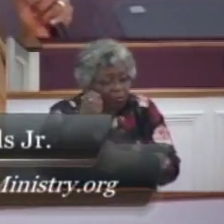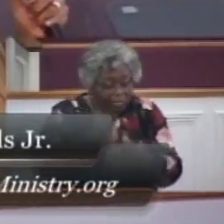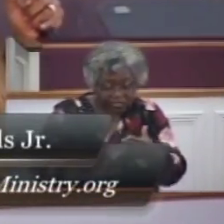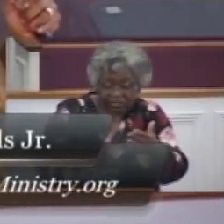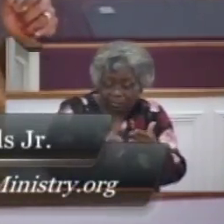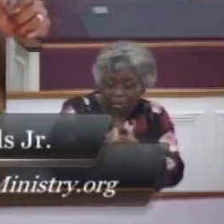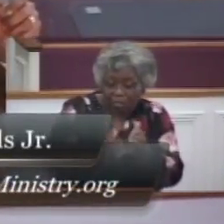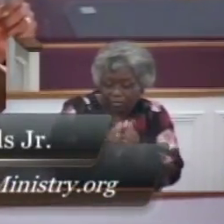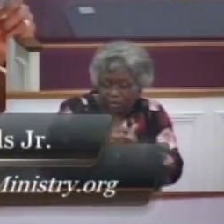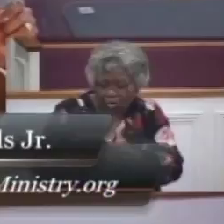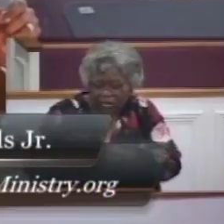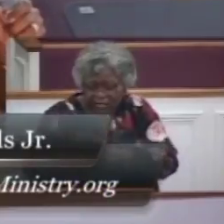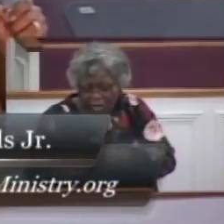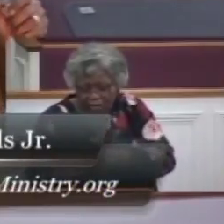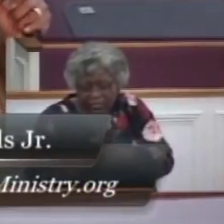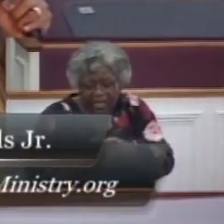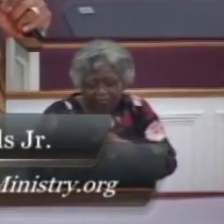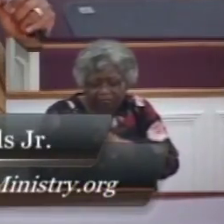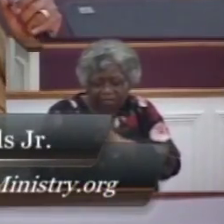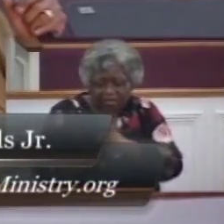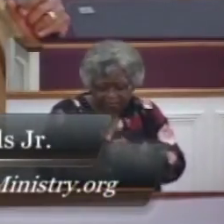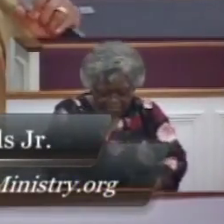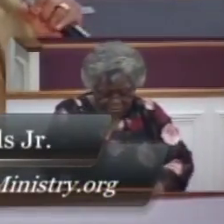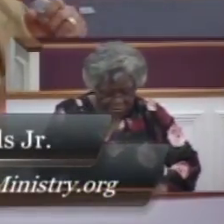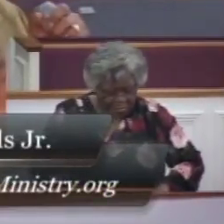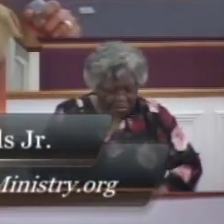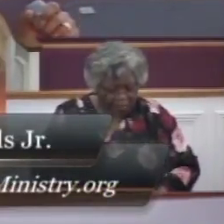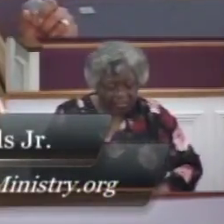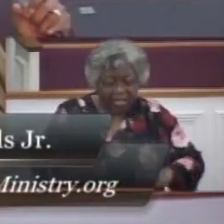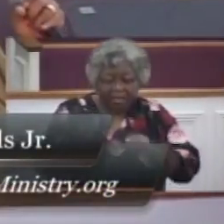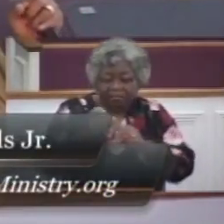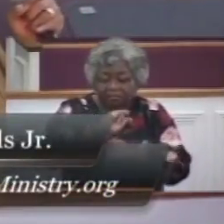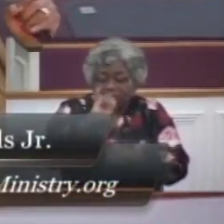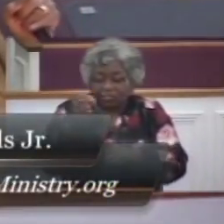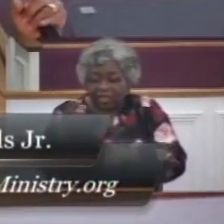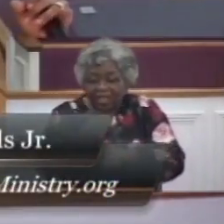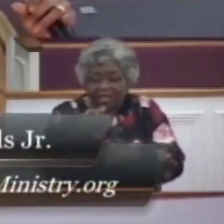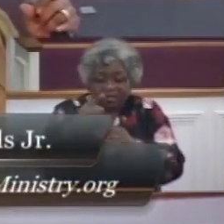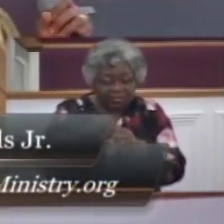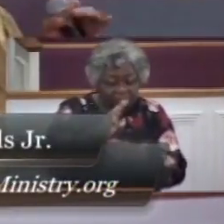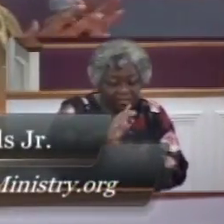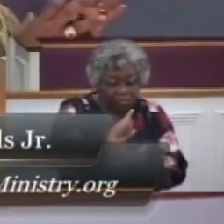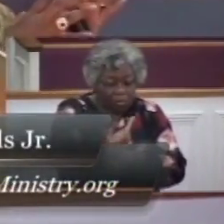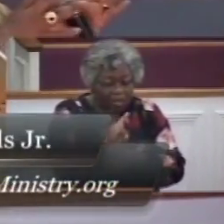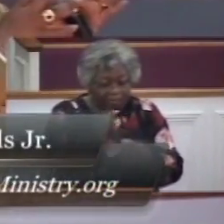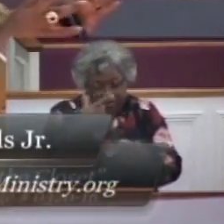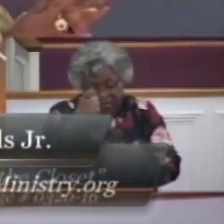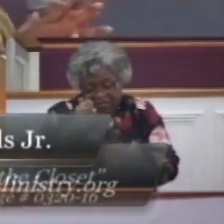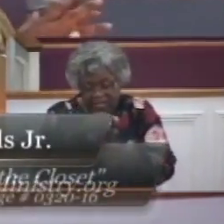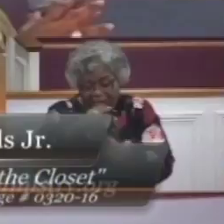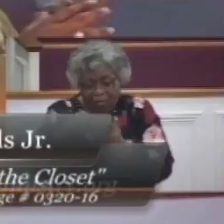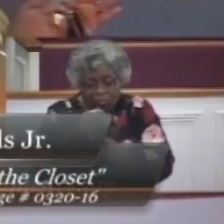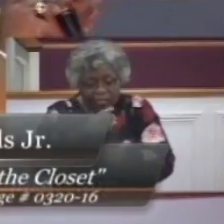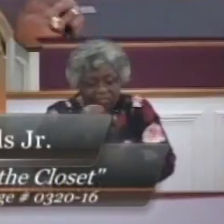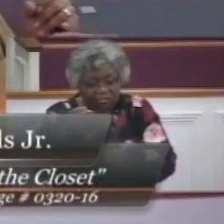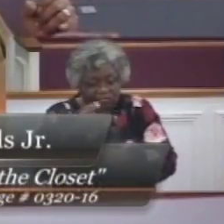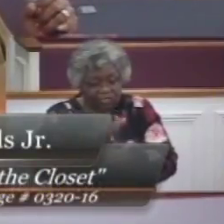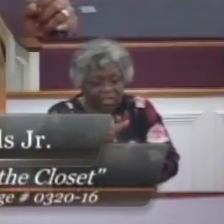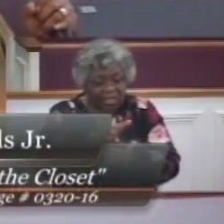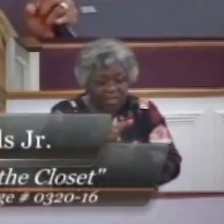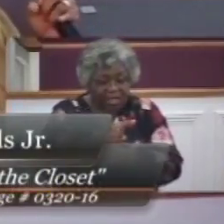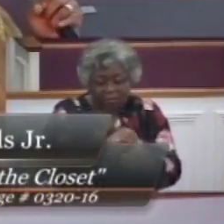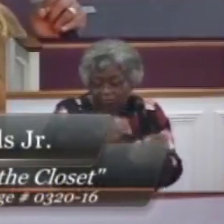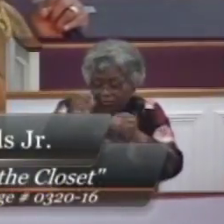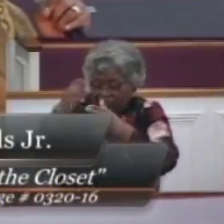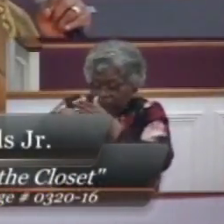born with the Holy Ghost from his birth. John couldn't be the one, because when John got